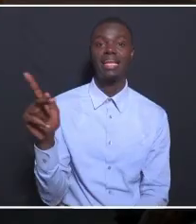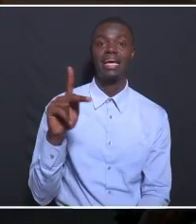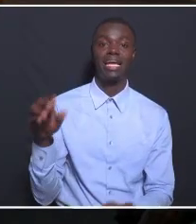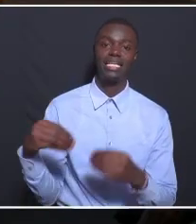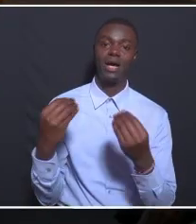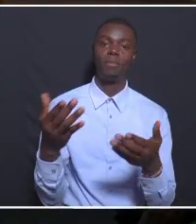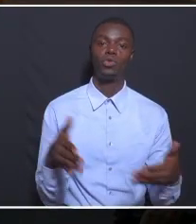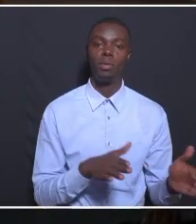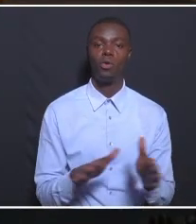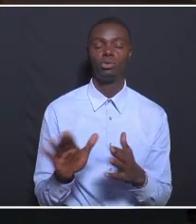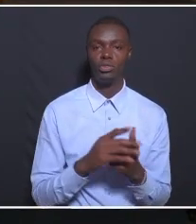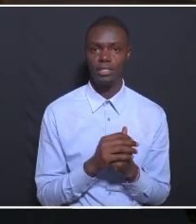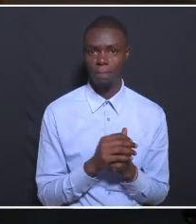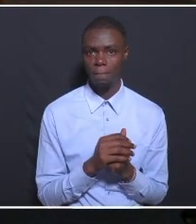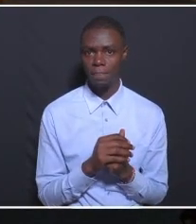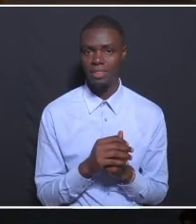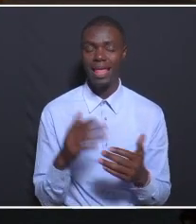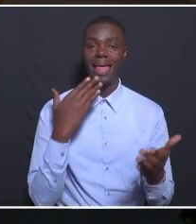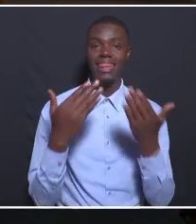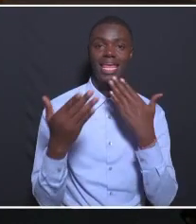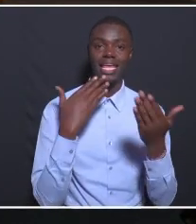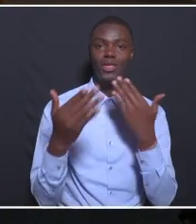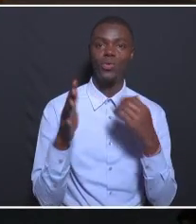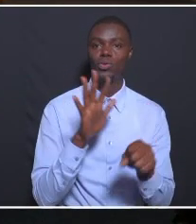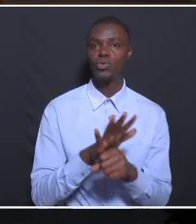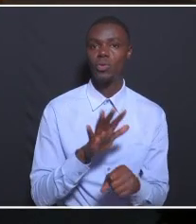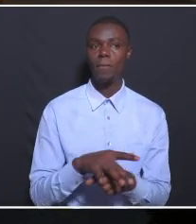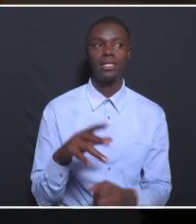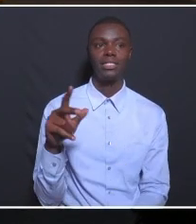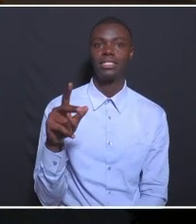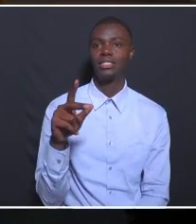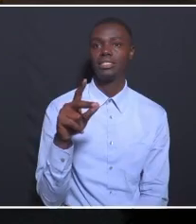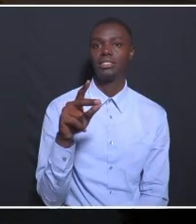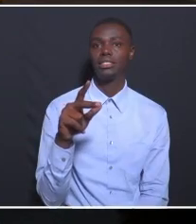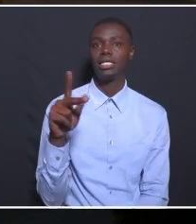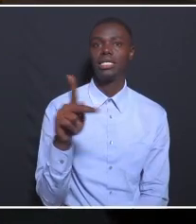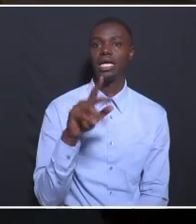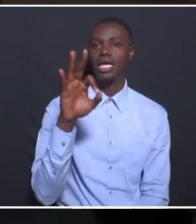this opportunity. Thank you so very much to KFC